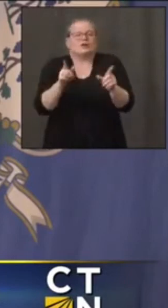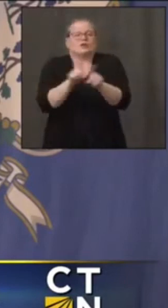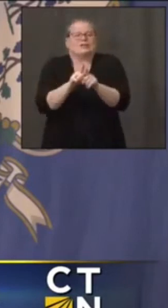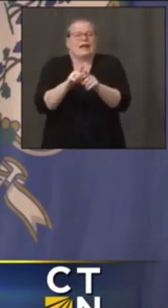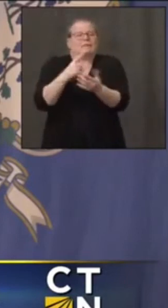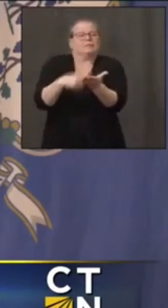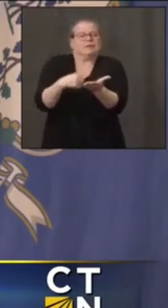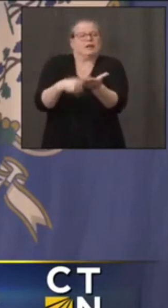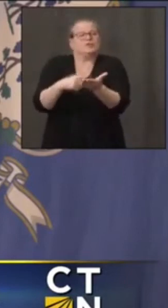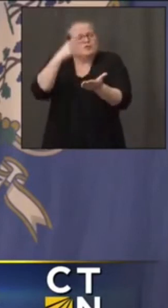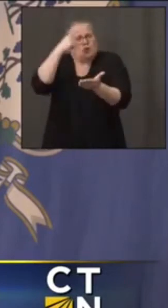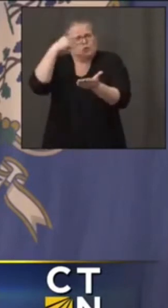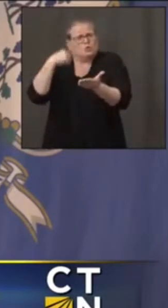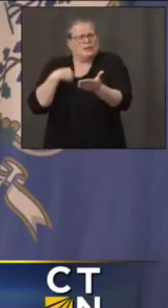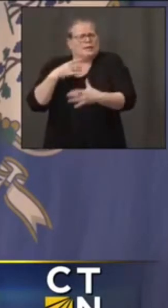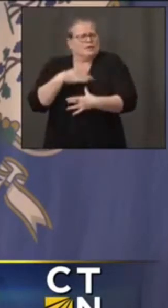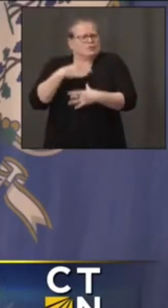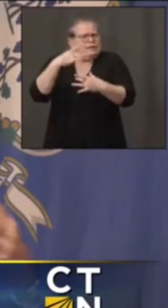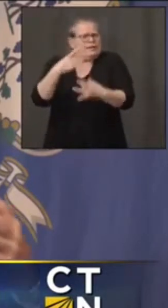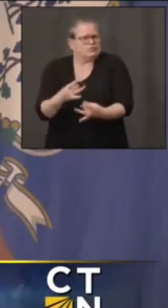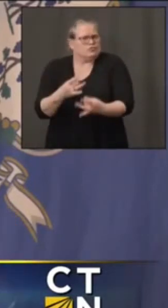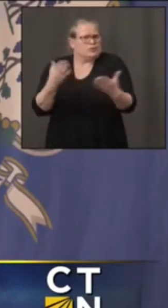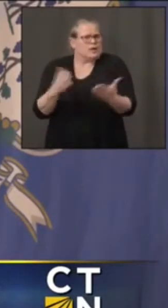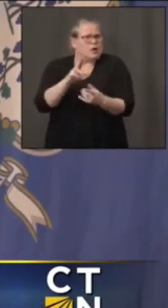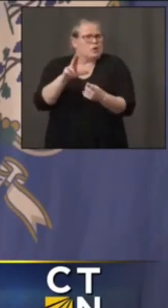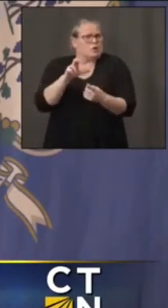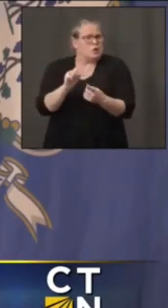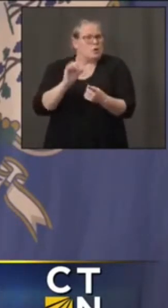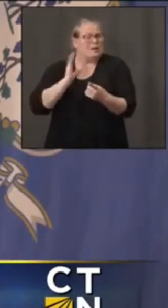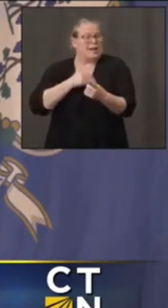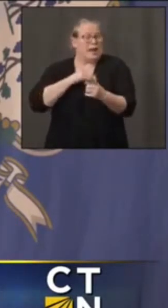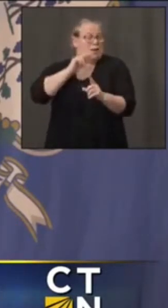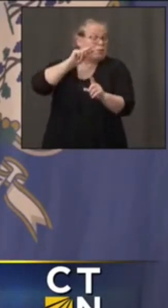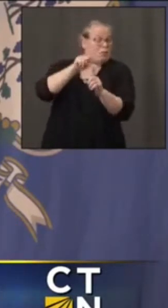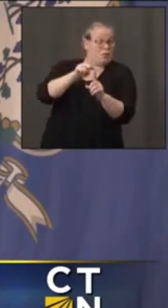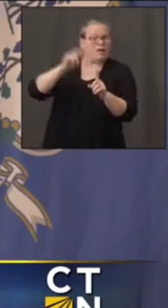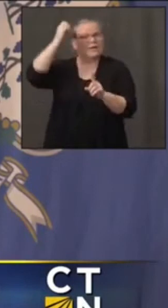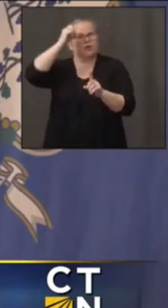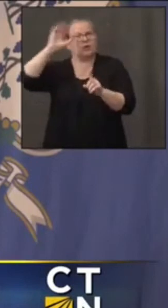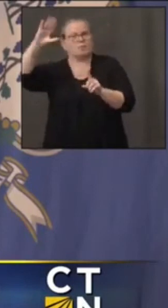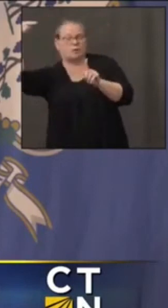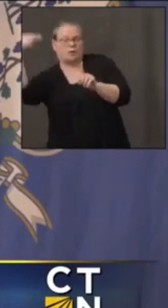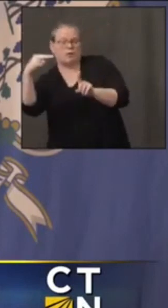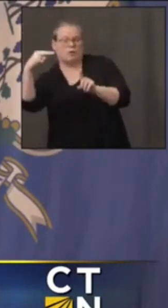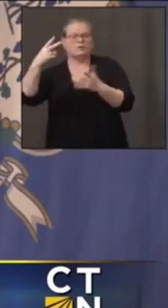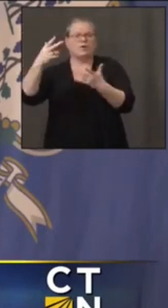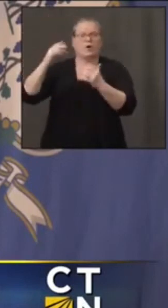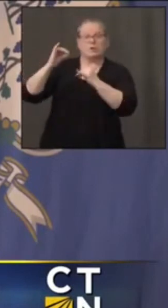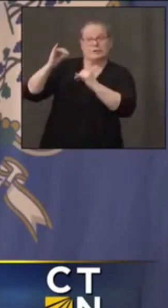at these similar situations from similar and also different points of view.